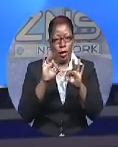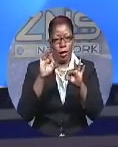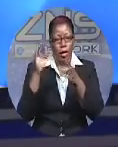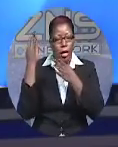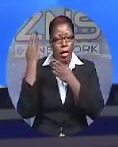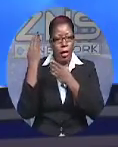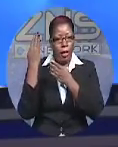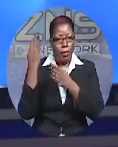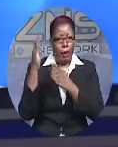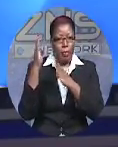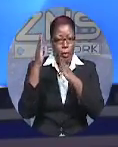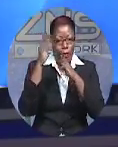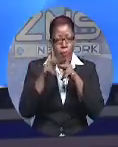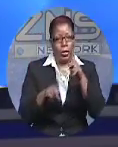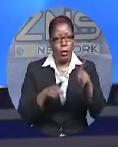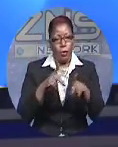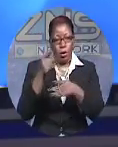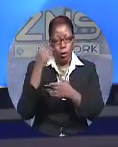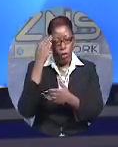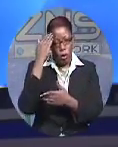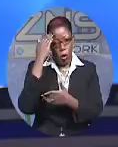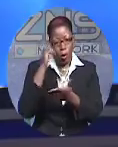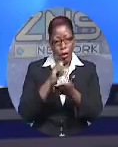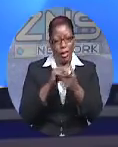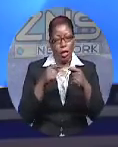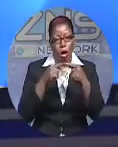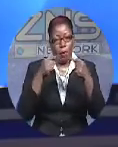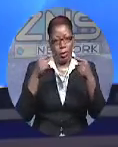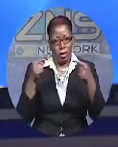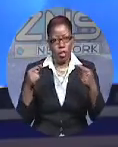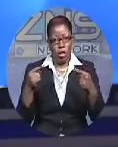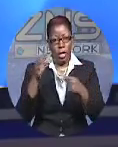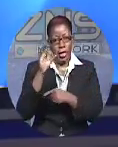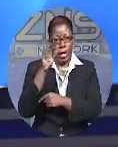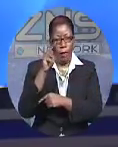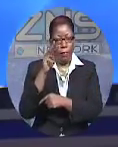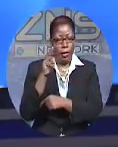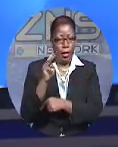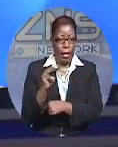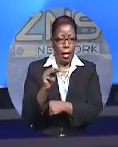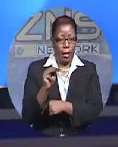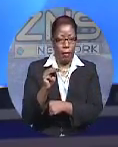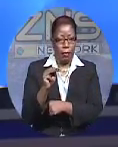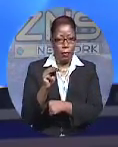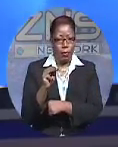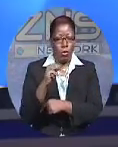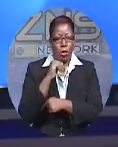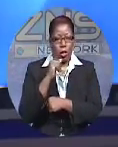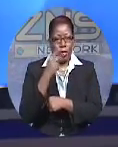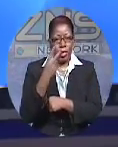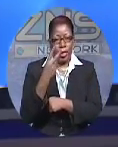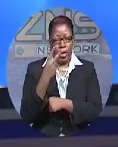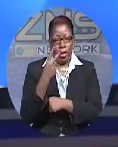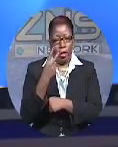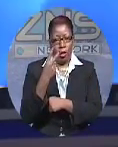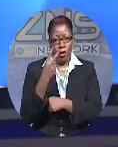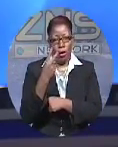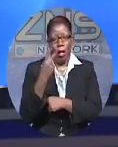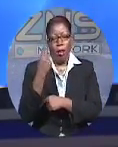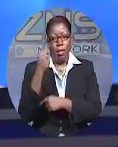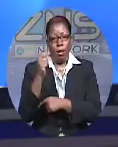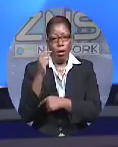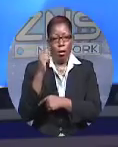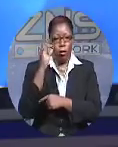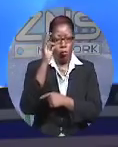Bahamian people take note of the fact that as an opposition force, the FNM appears devoid of a national vision and plan to move the country